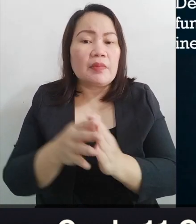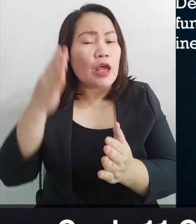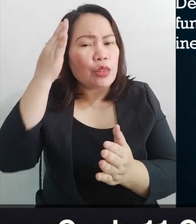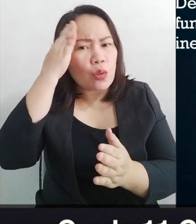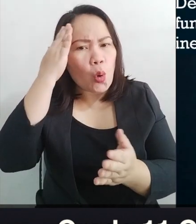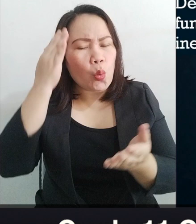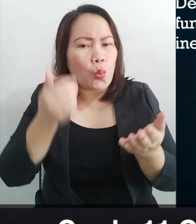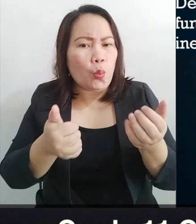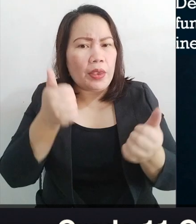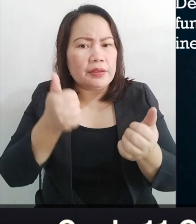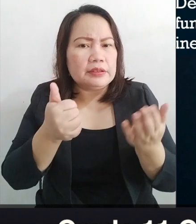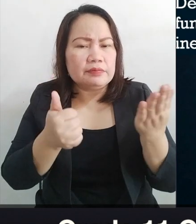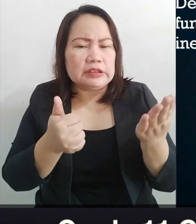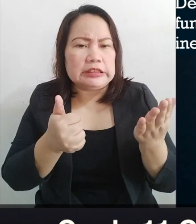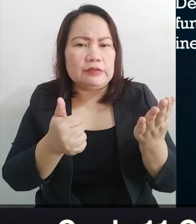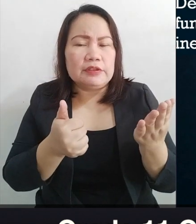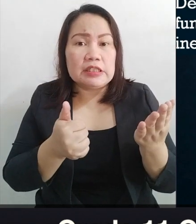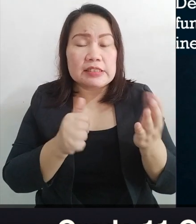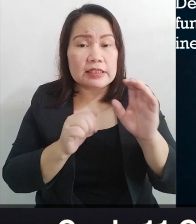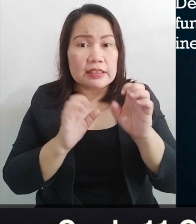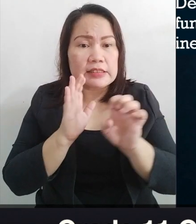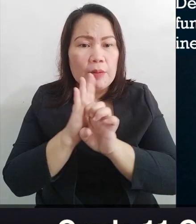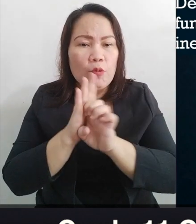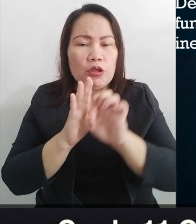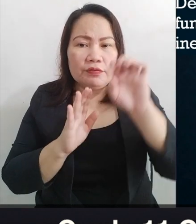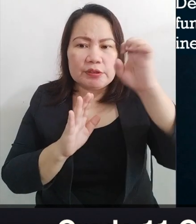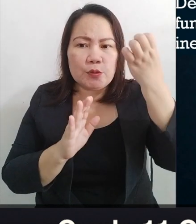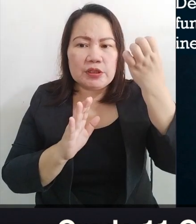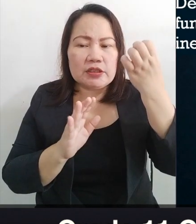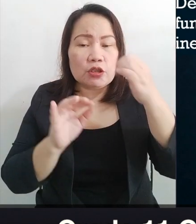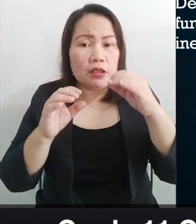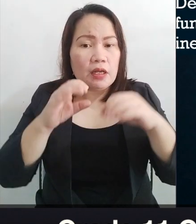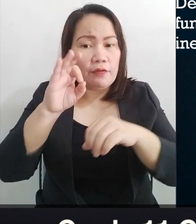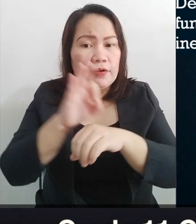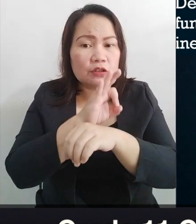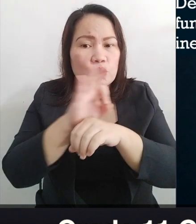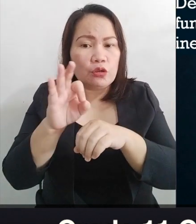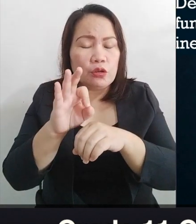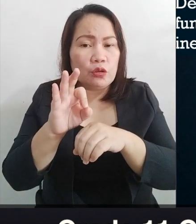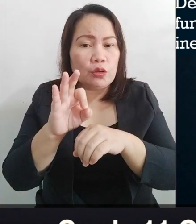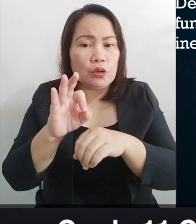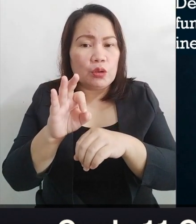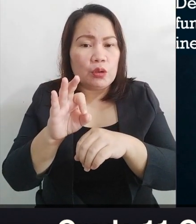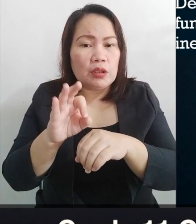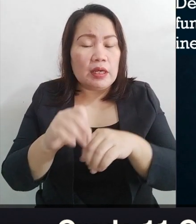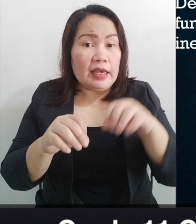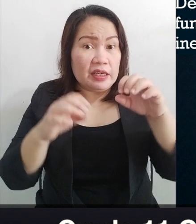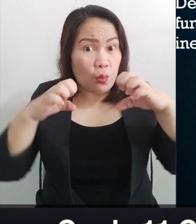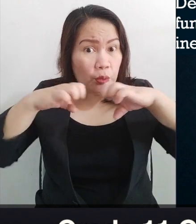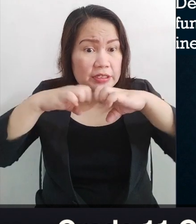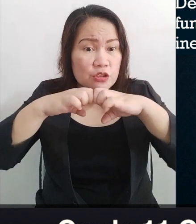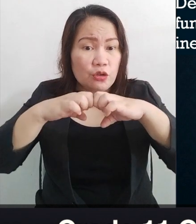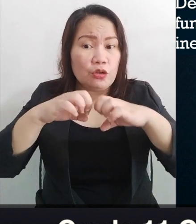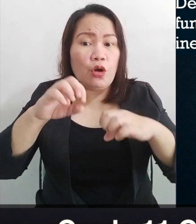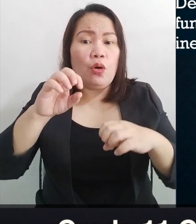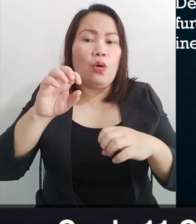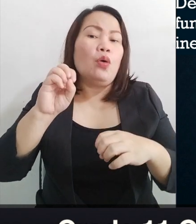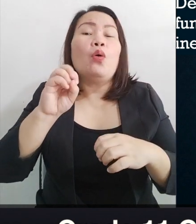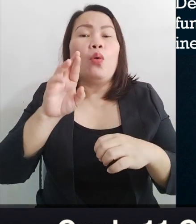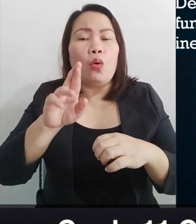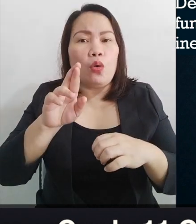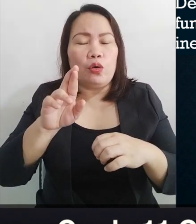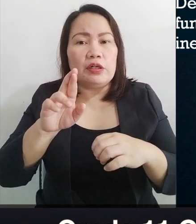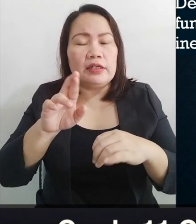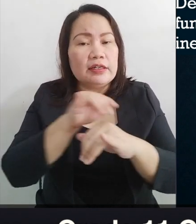determine whether the given is an example of exponential function, exponential